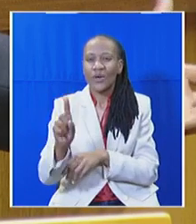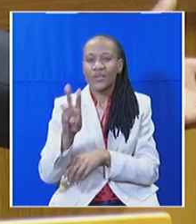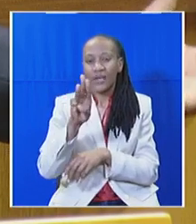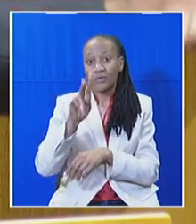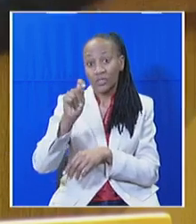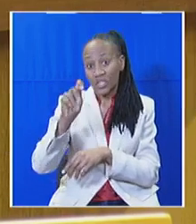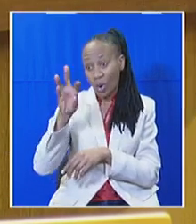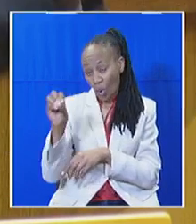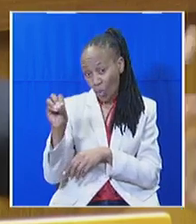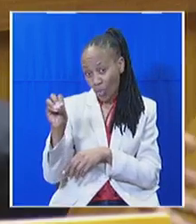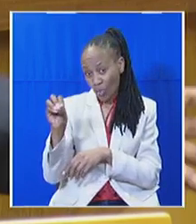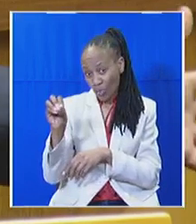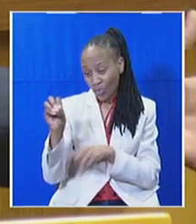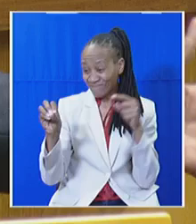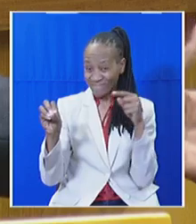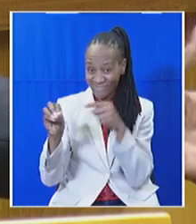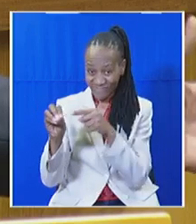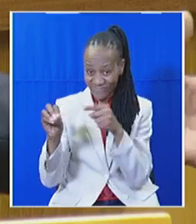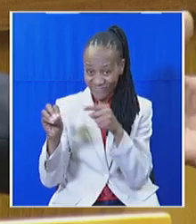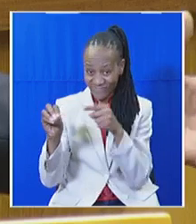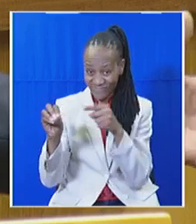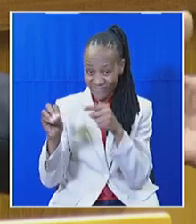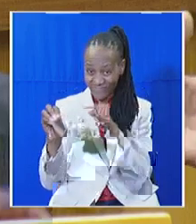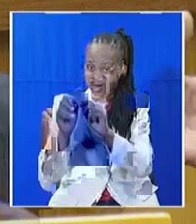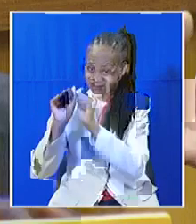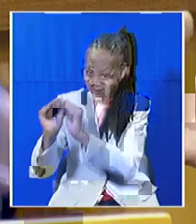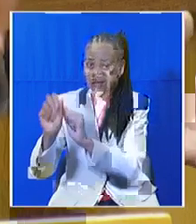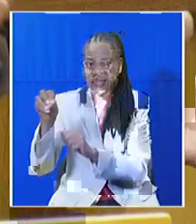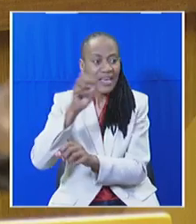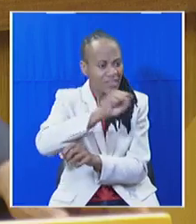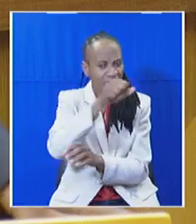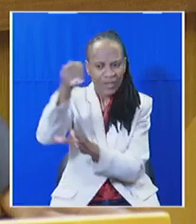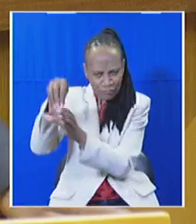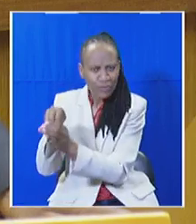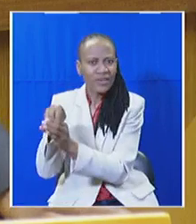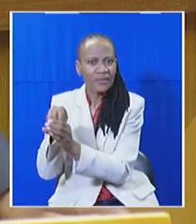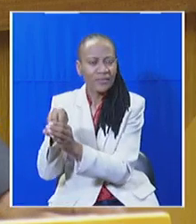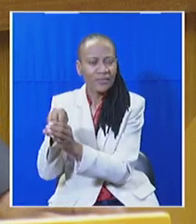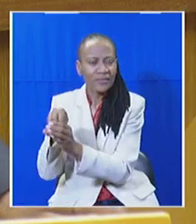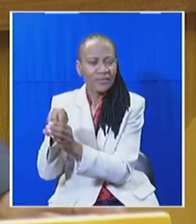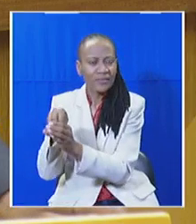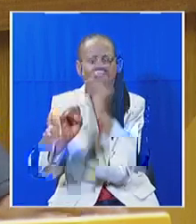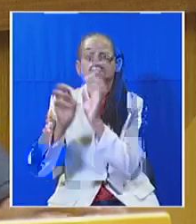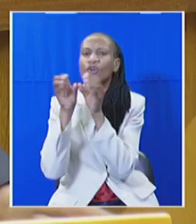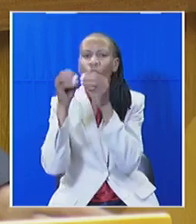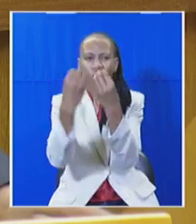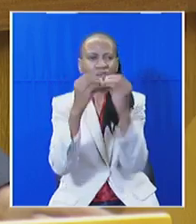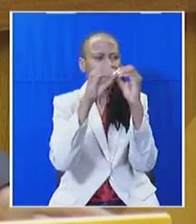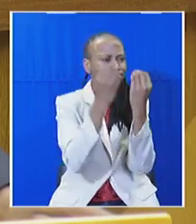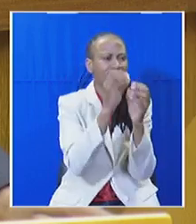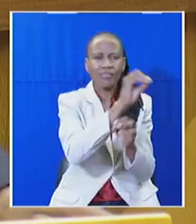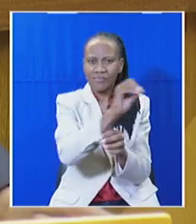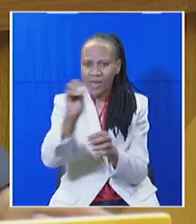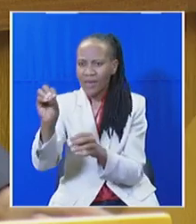WTO that is also having its own profit. There are international organizations that determine how